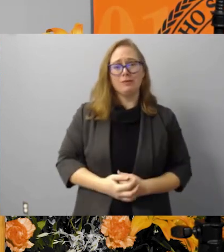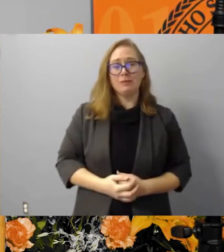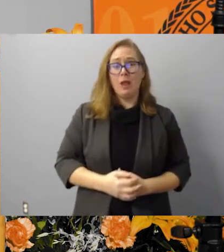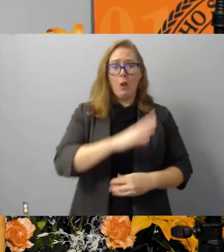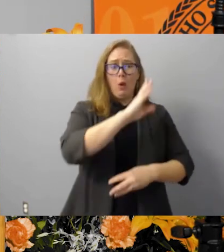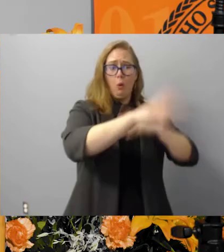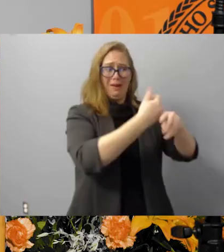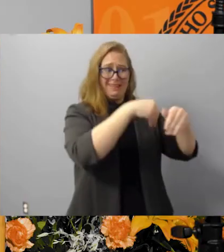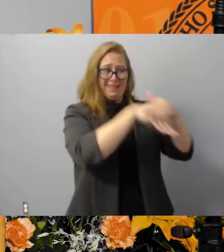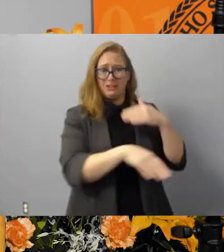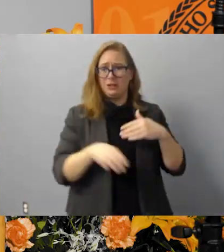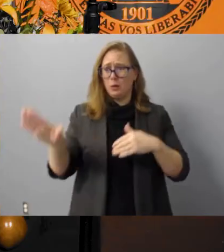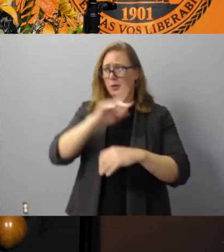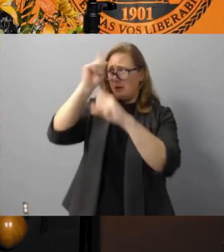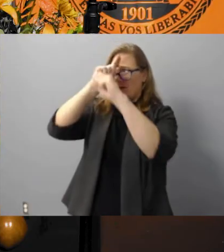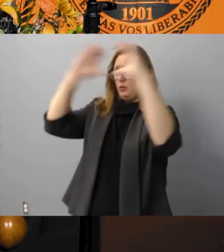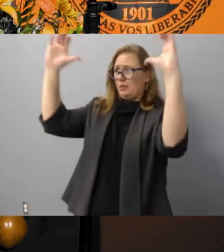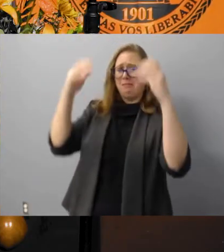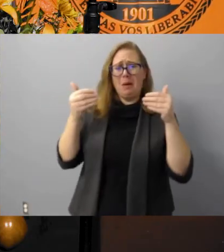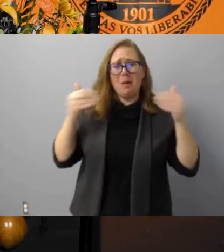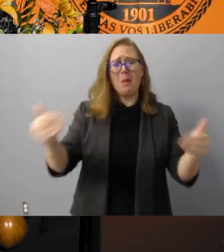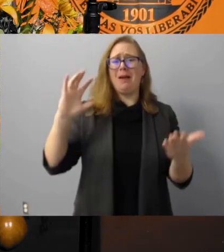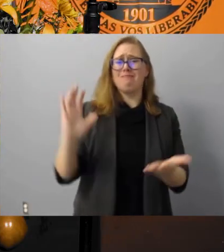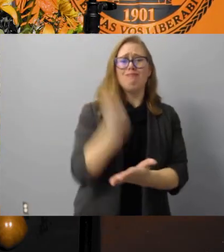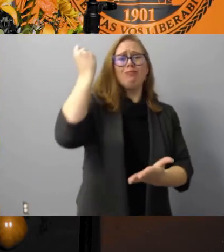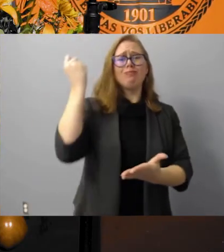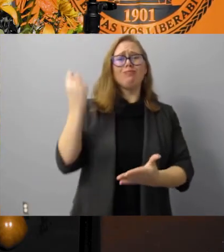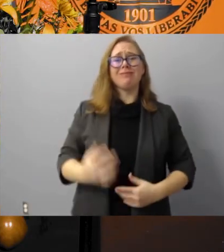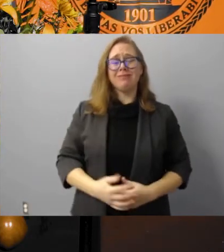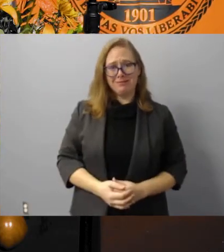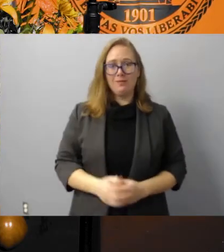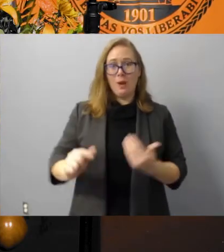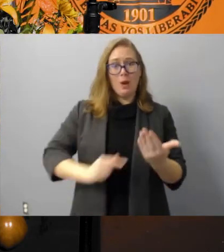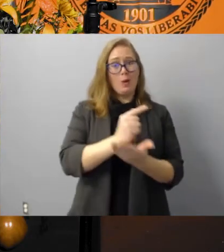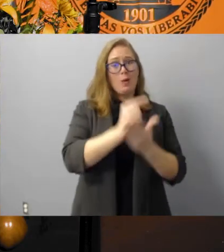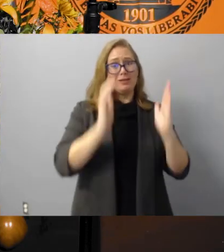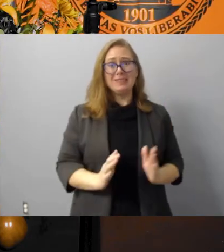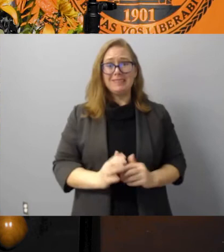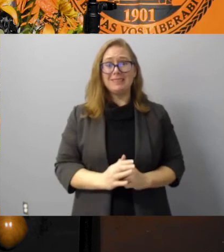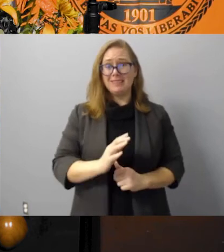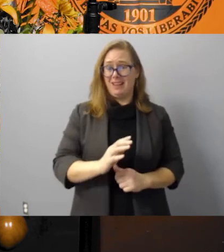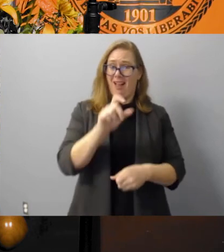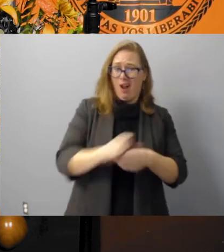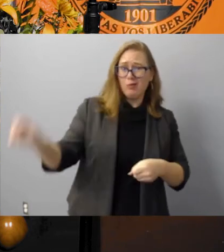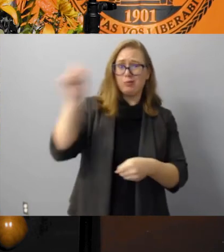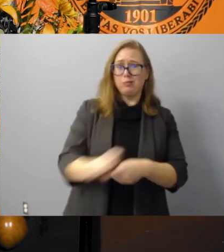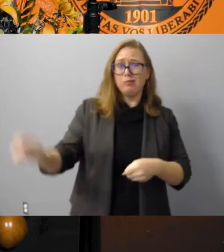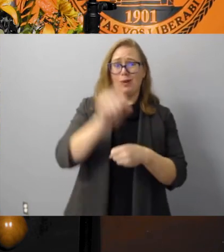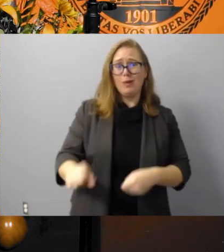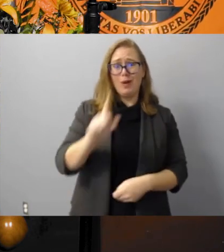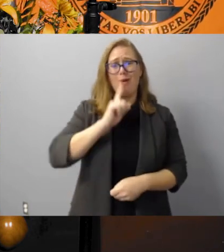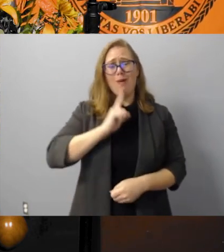life you have dreamed of. Graduates, I know that you worked very hard to get here, but we also know that